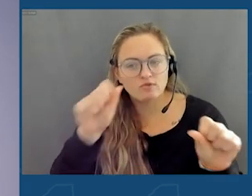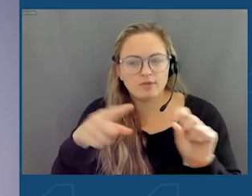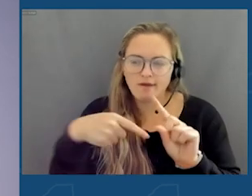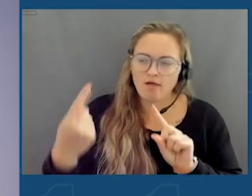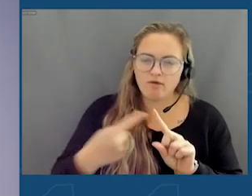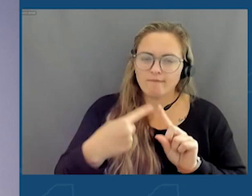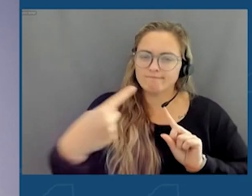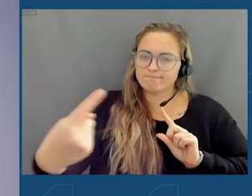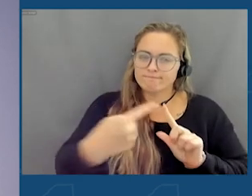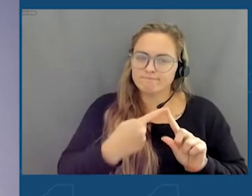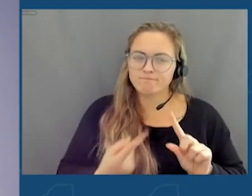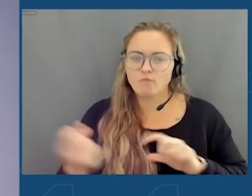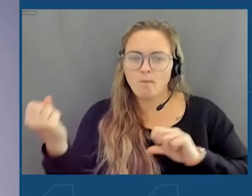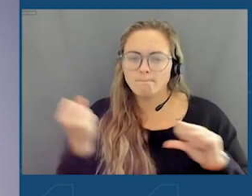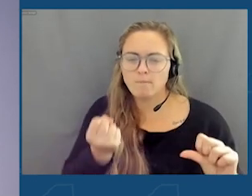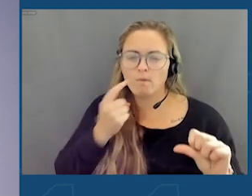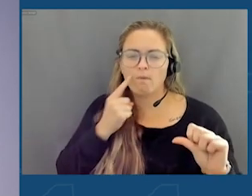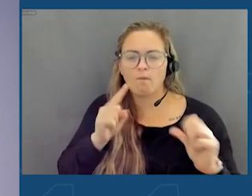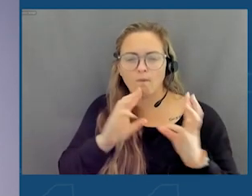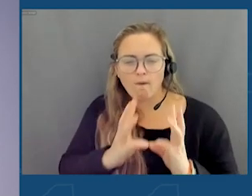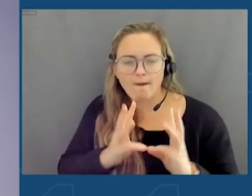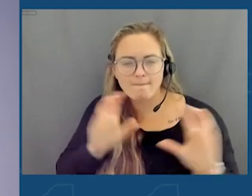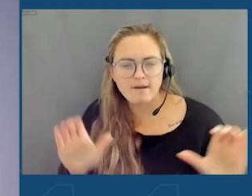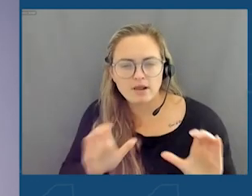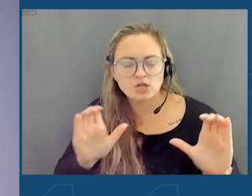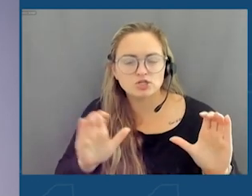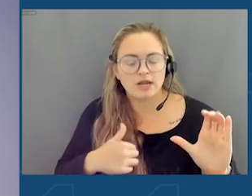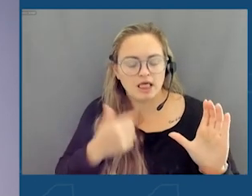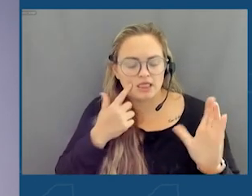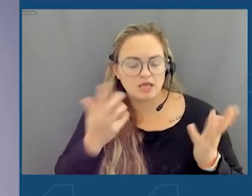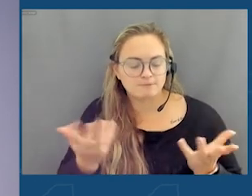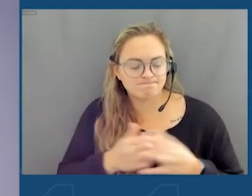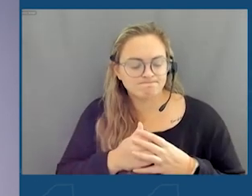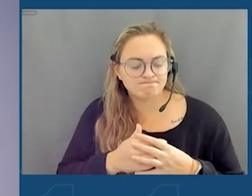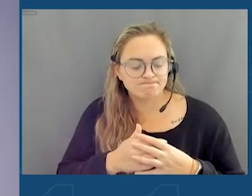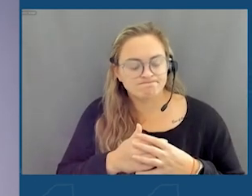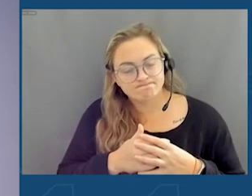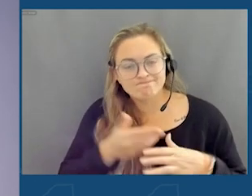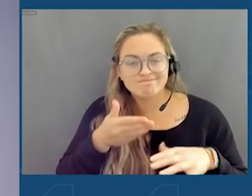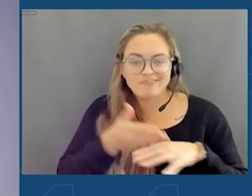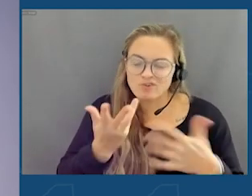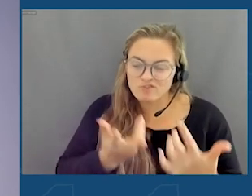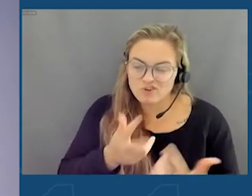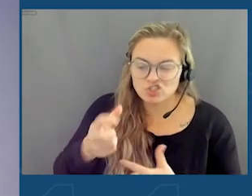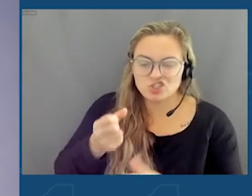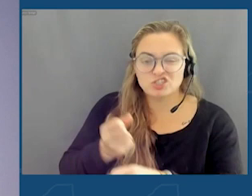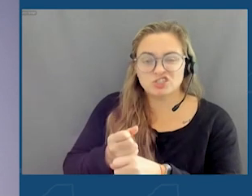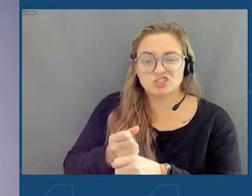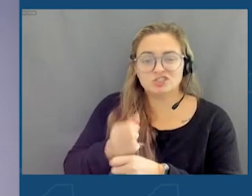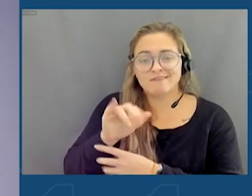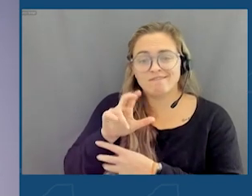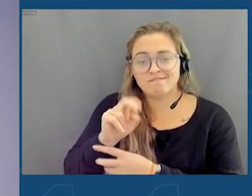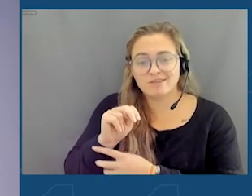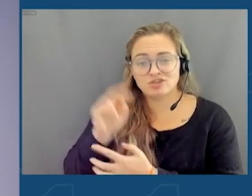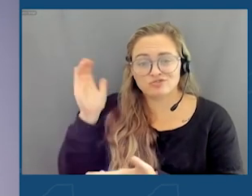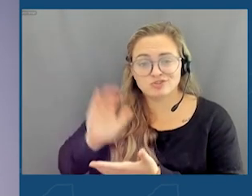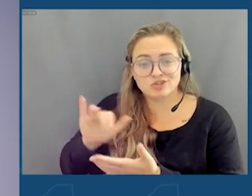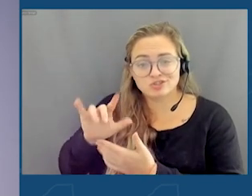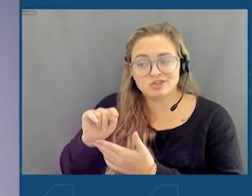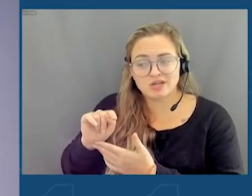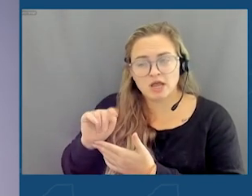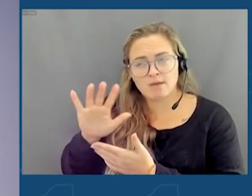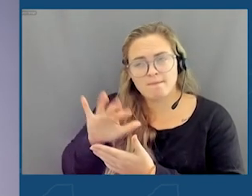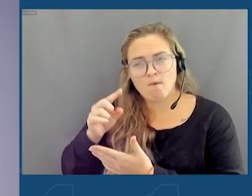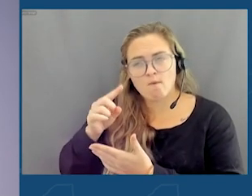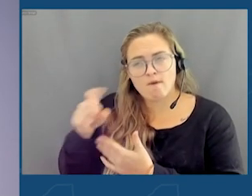of bold climate action. And I think a year into implementing the Inflation Reduction Act, almost a year and a half